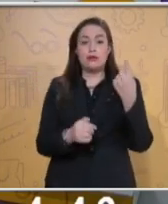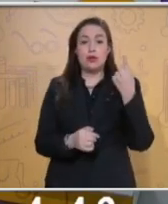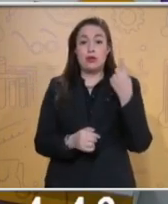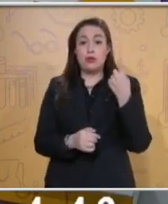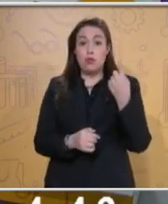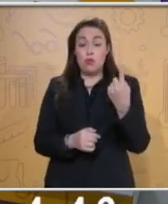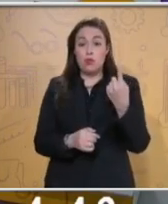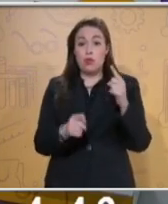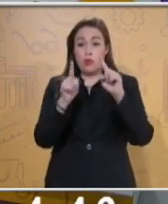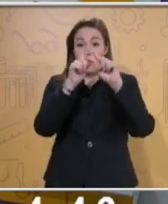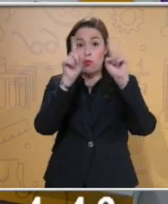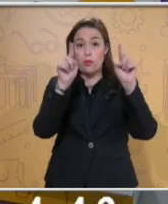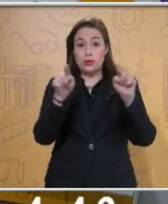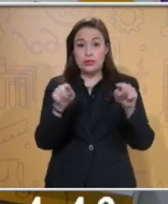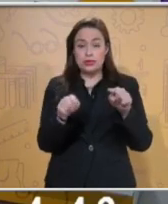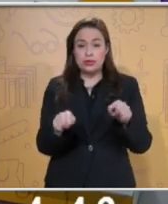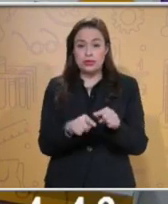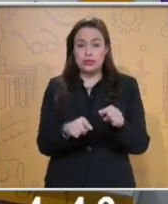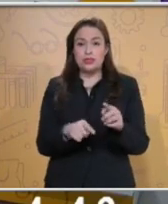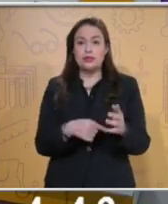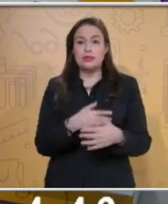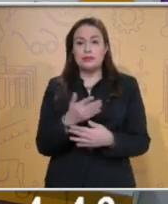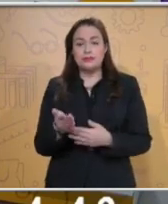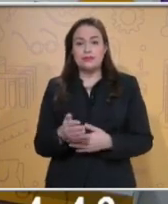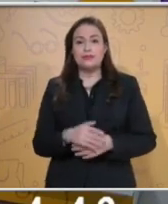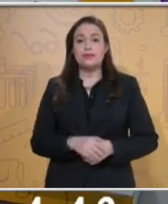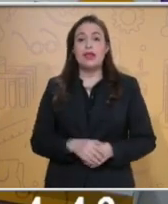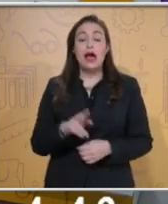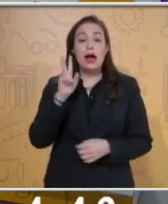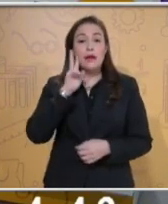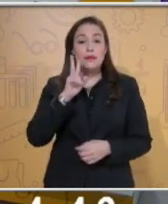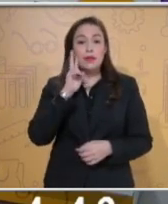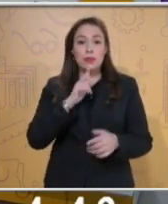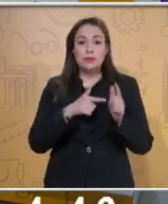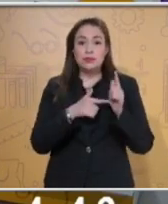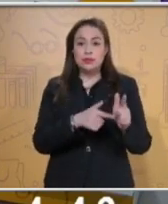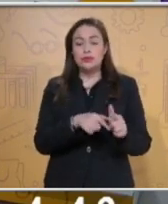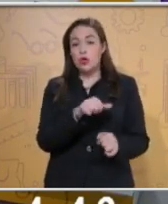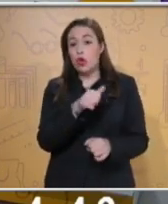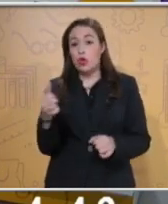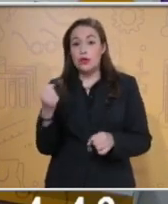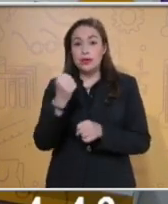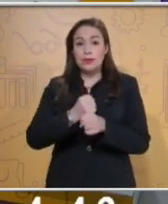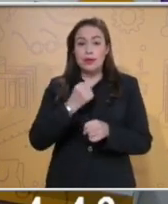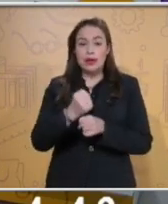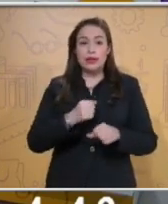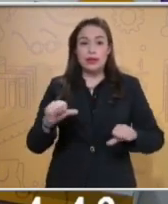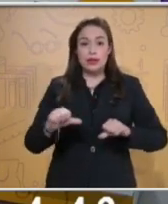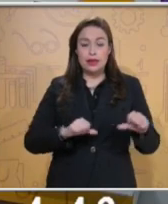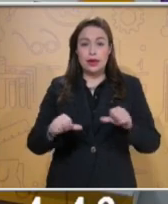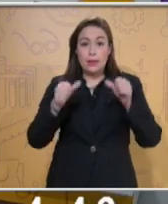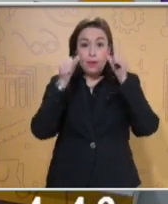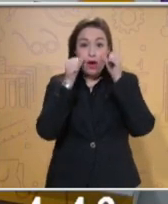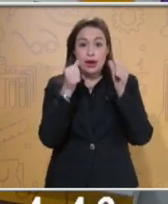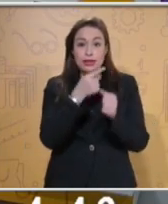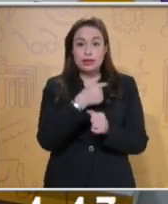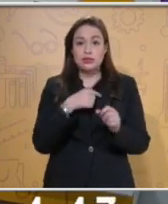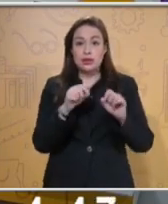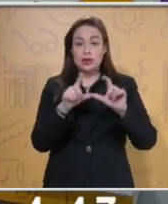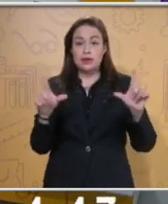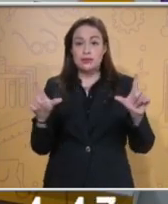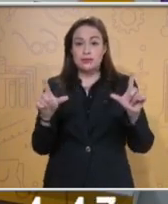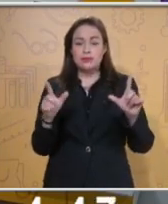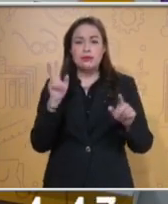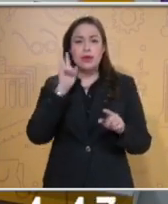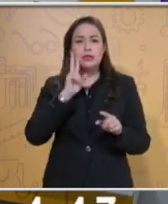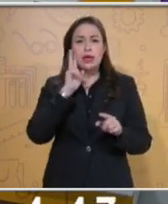whispers, and just 1 for screams. Now let's continue with another practice. Pay attention, please, in the screen. It says select the right